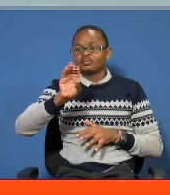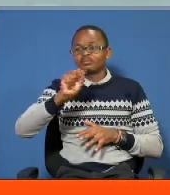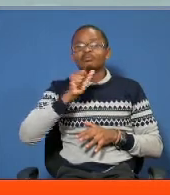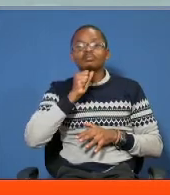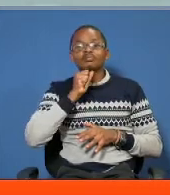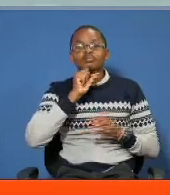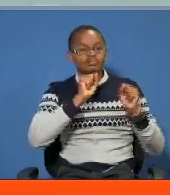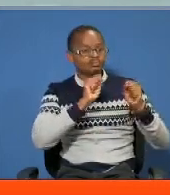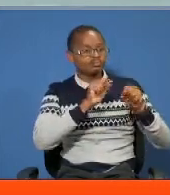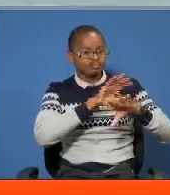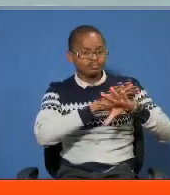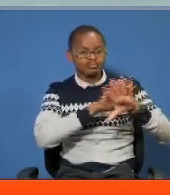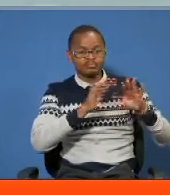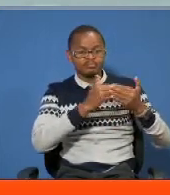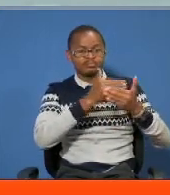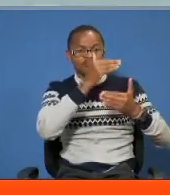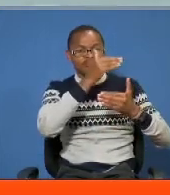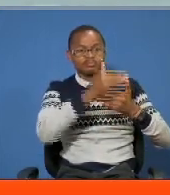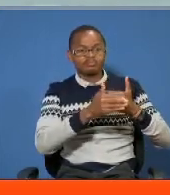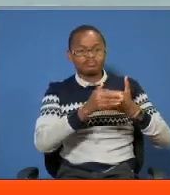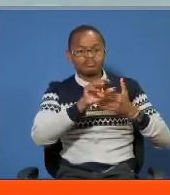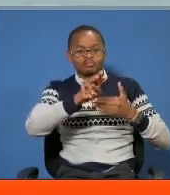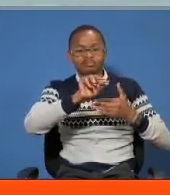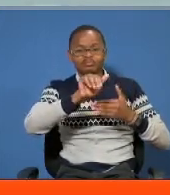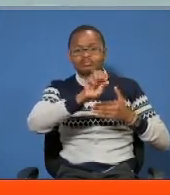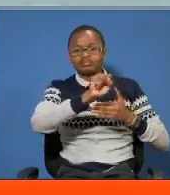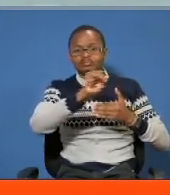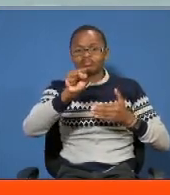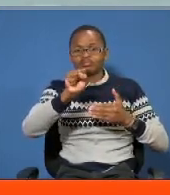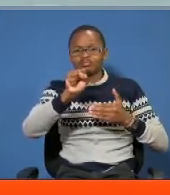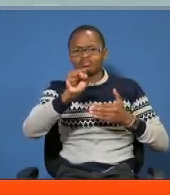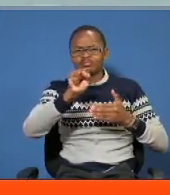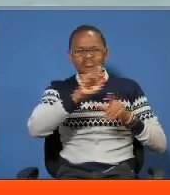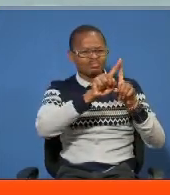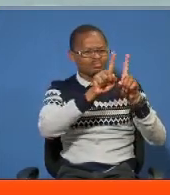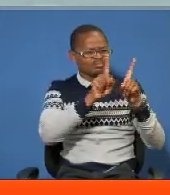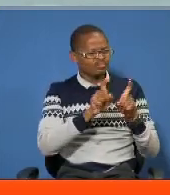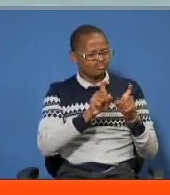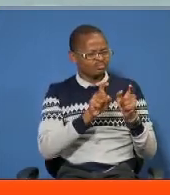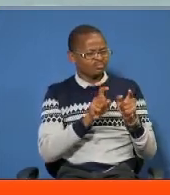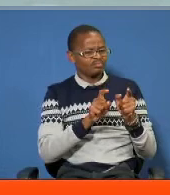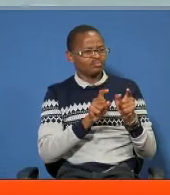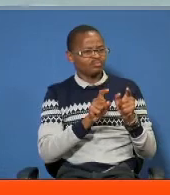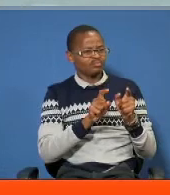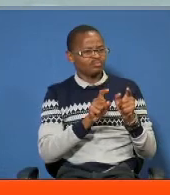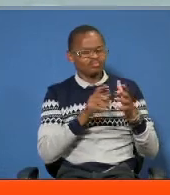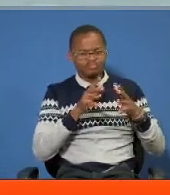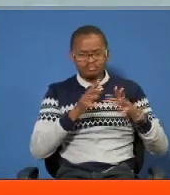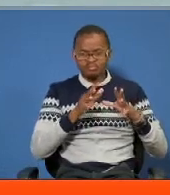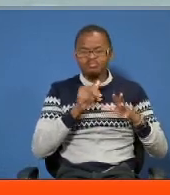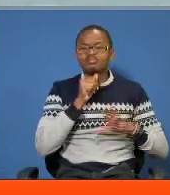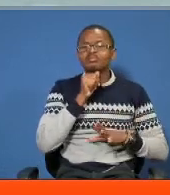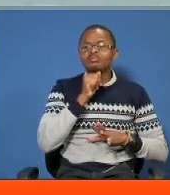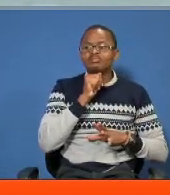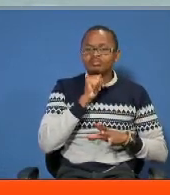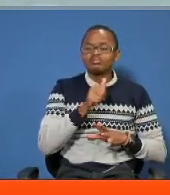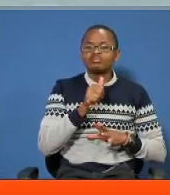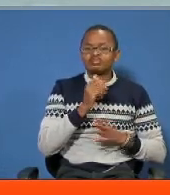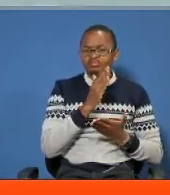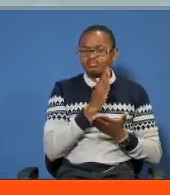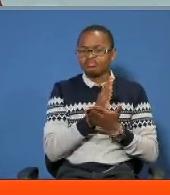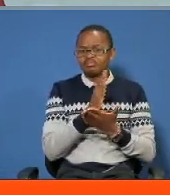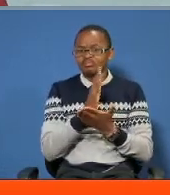KEBS, they have not been able to get to the next stage of mass production. And the question has been, are stakeholders